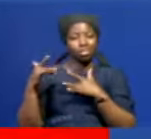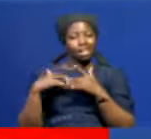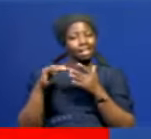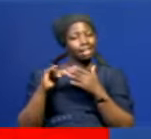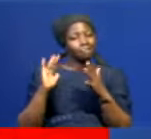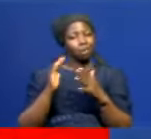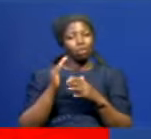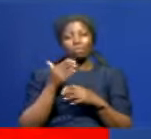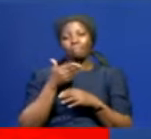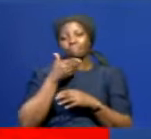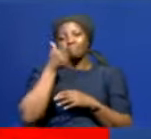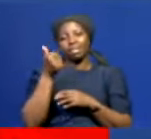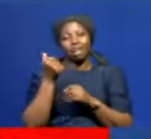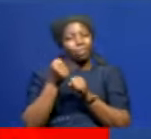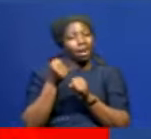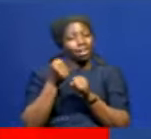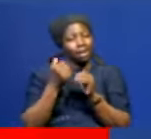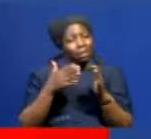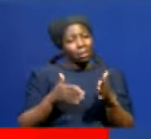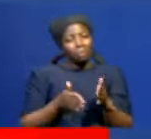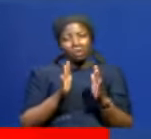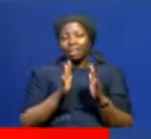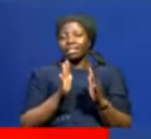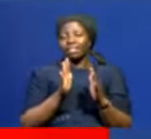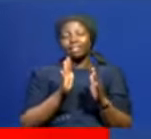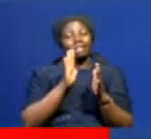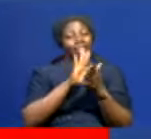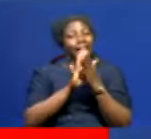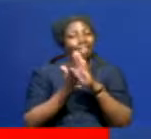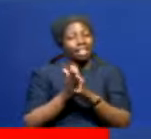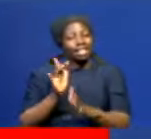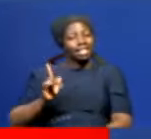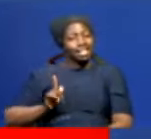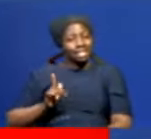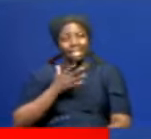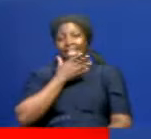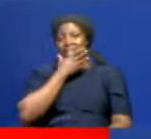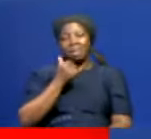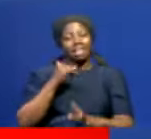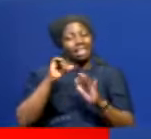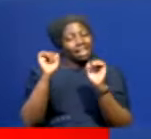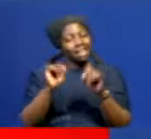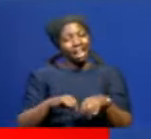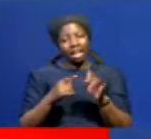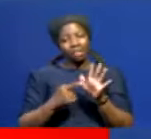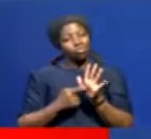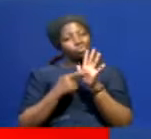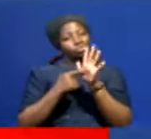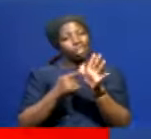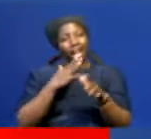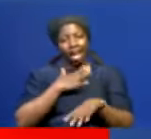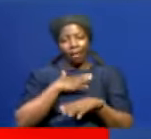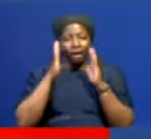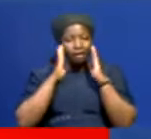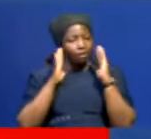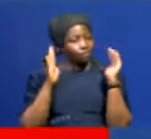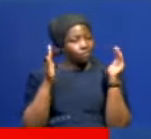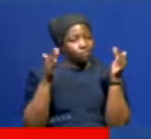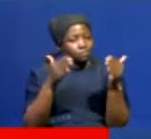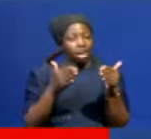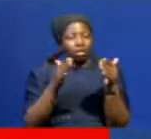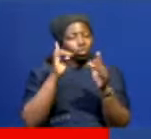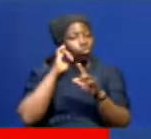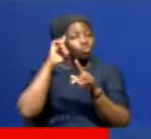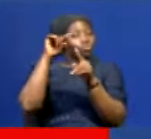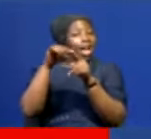manner. Nothing, ladies and gentlemen, could demonstrate our commitment